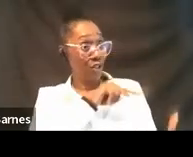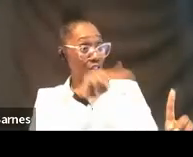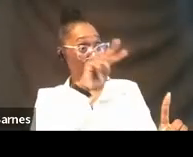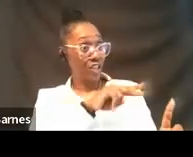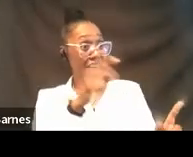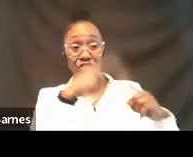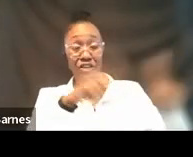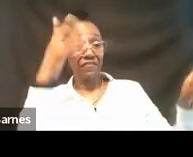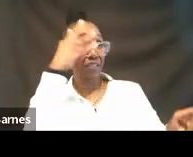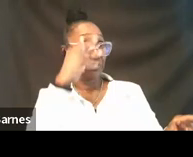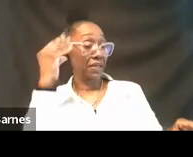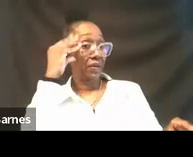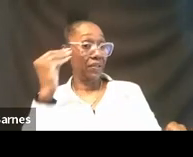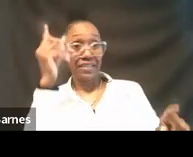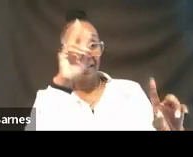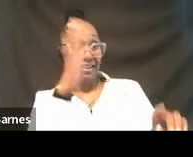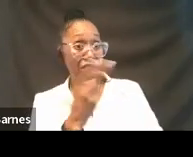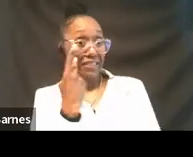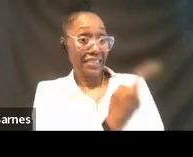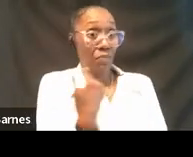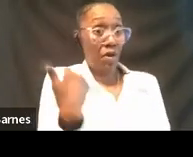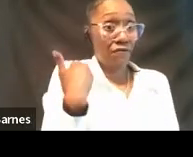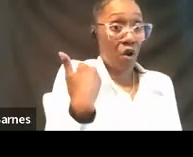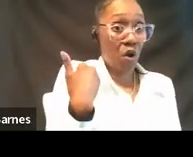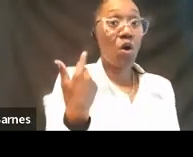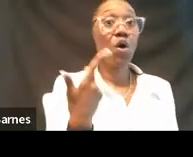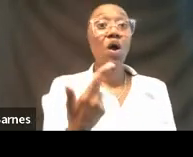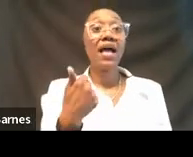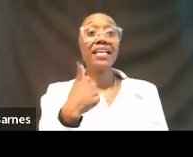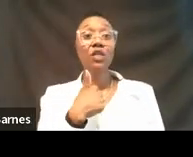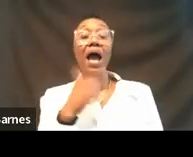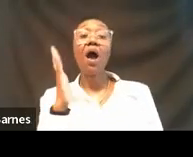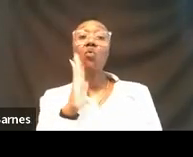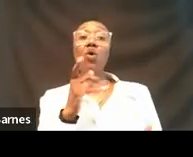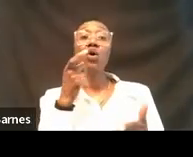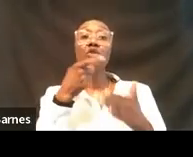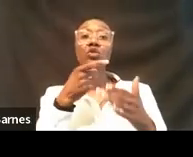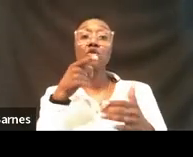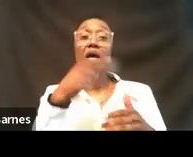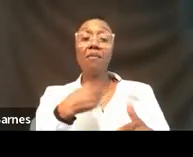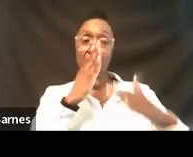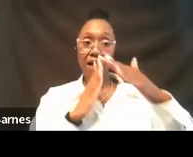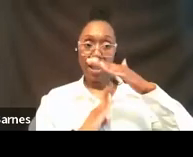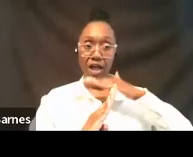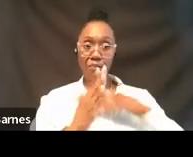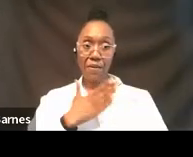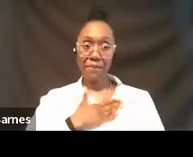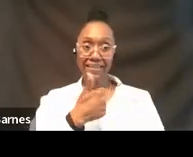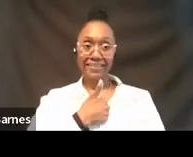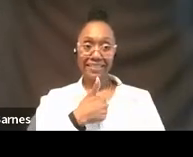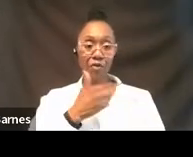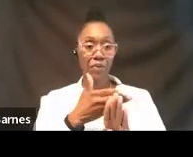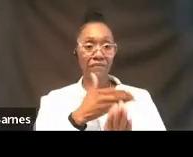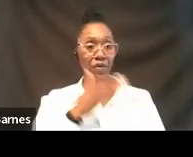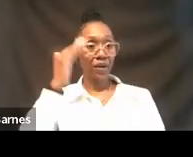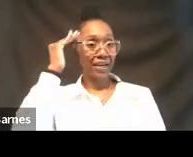before. I'm going to charge you the same thing that I charged myself, which was to humble myself before knowledge and to say, I